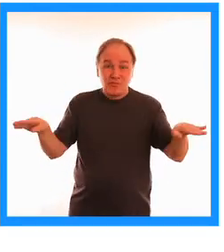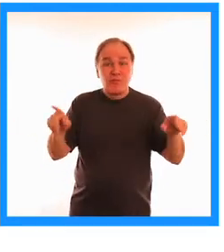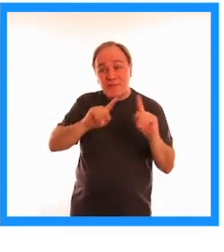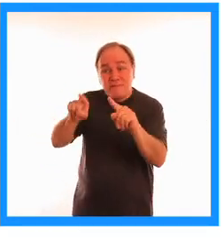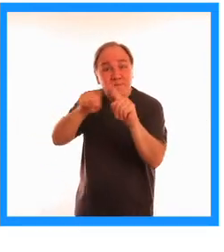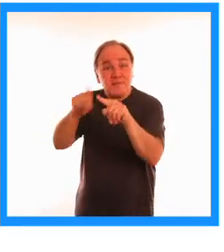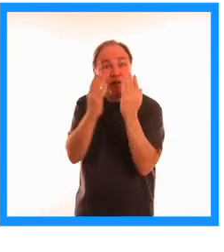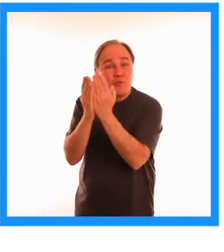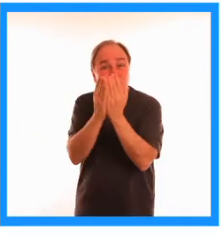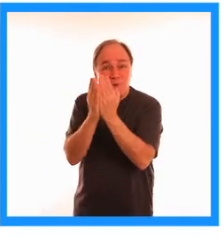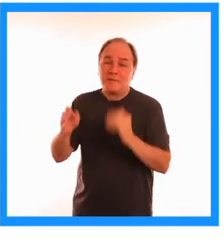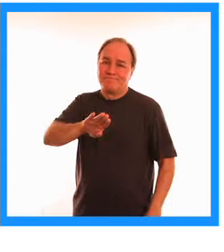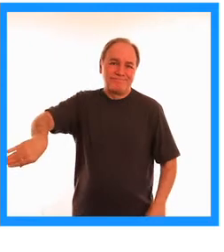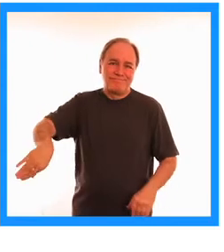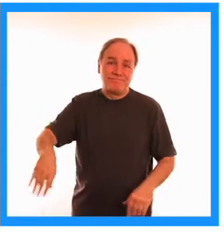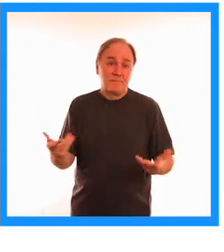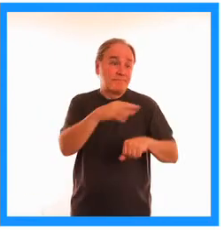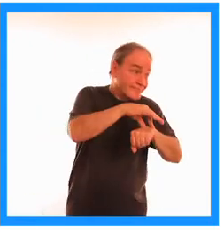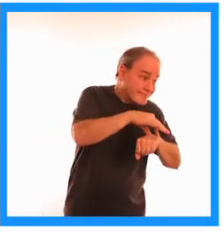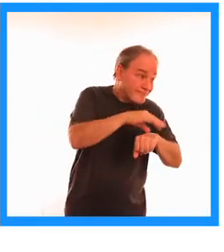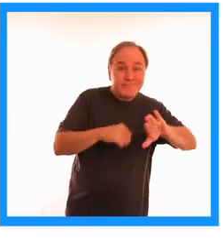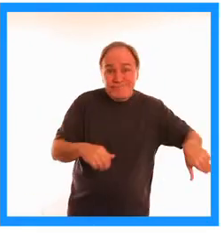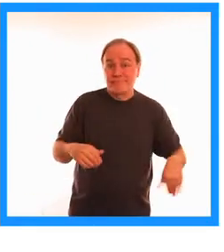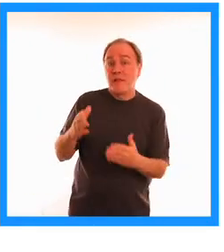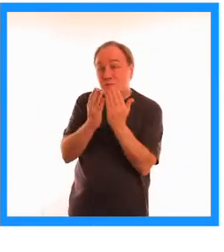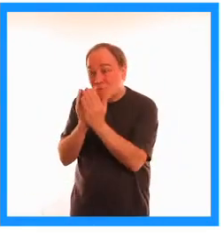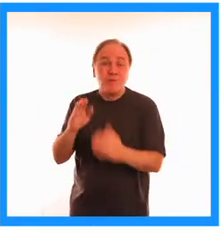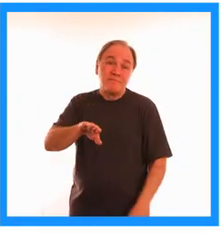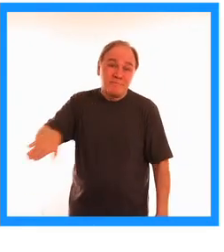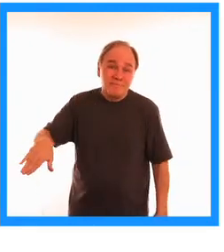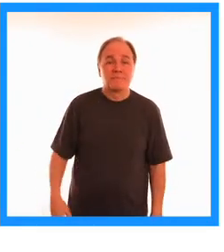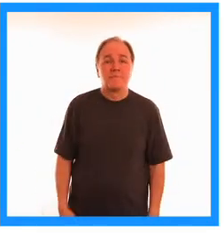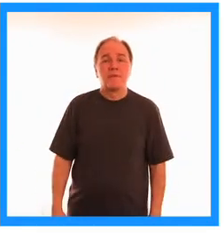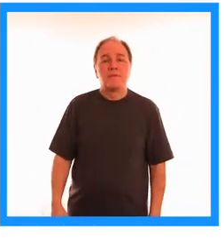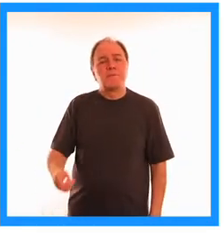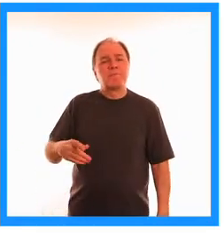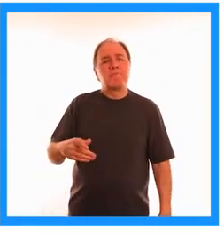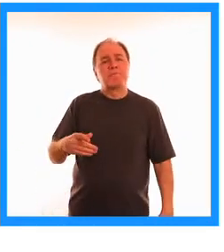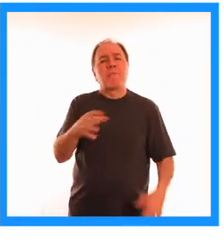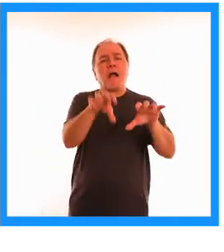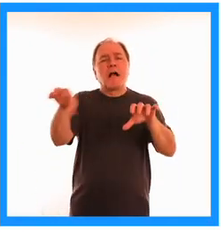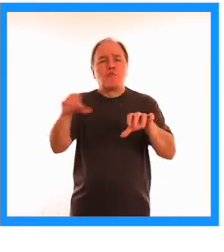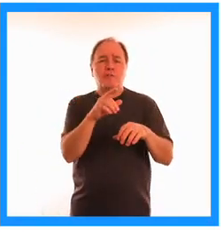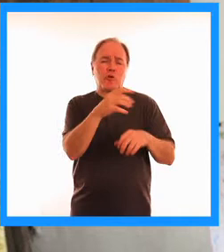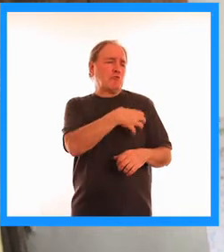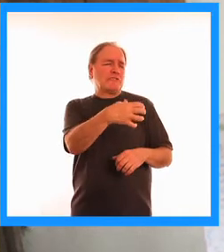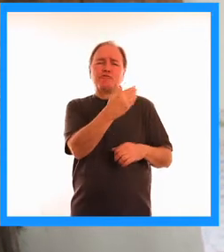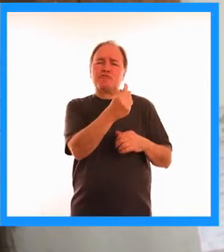be limited. In schools, teachers must have a clear understanding of inclusive education and a commitment to teaching all